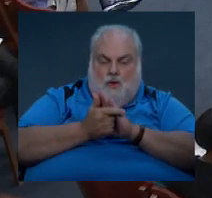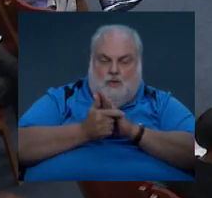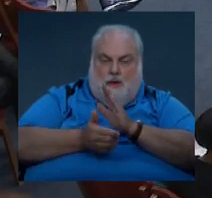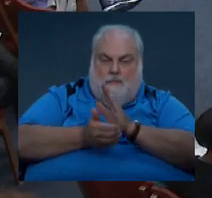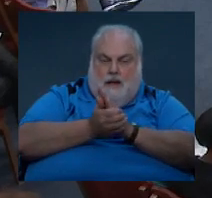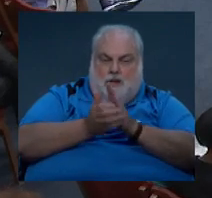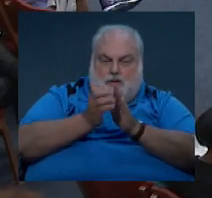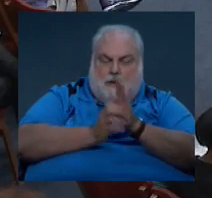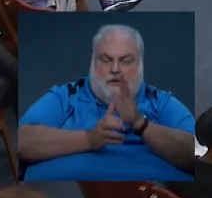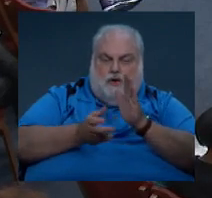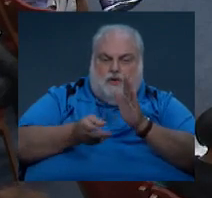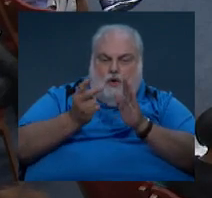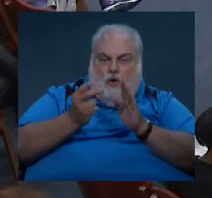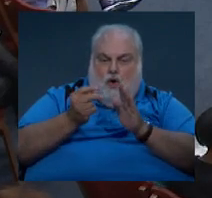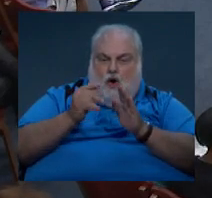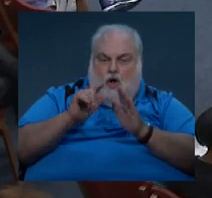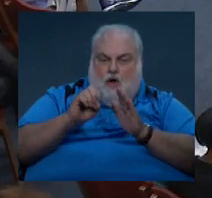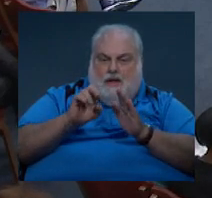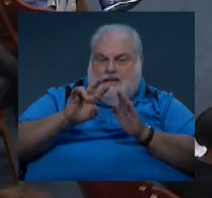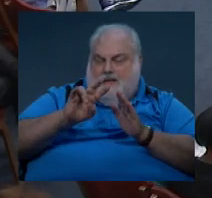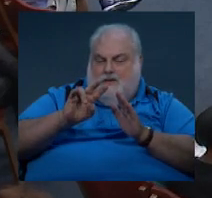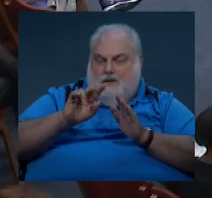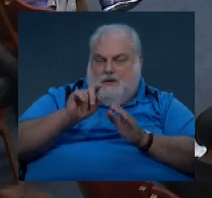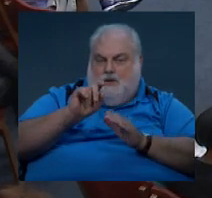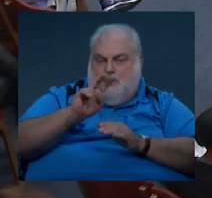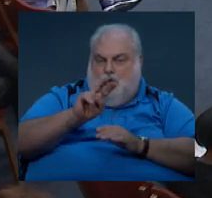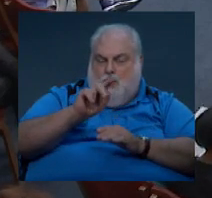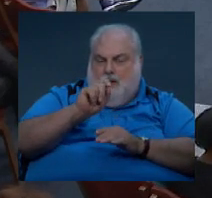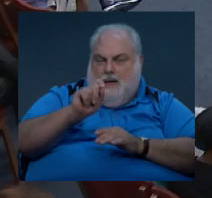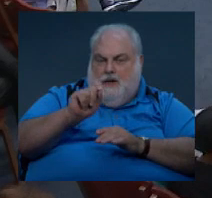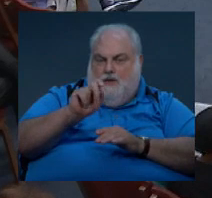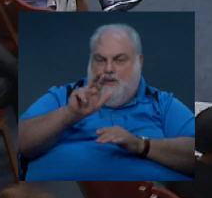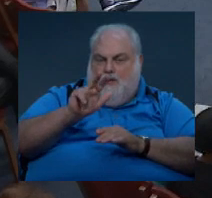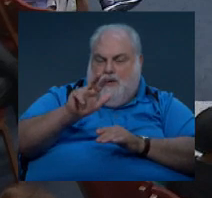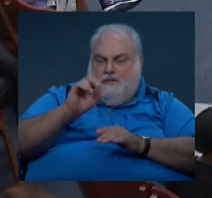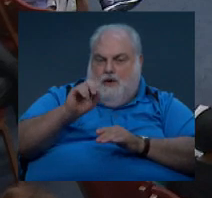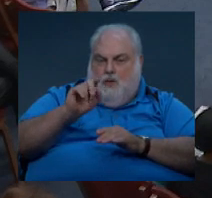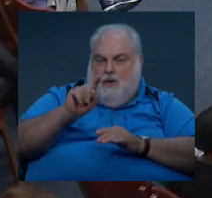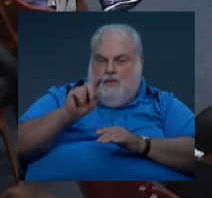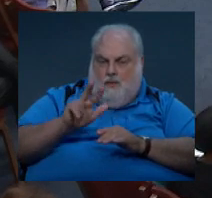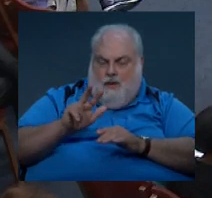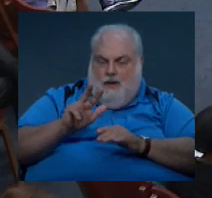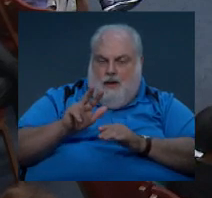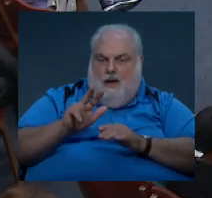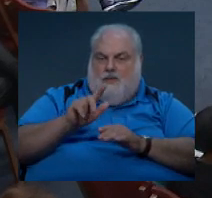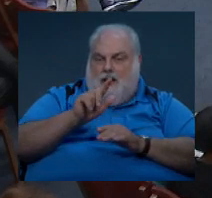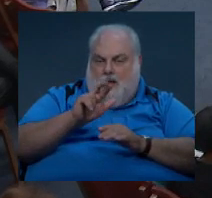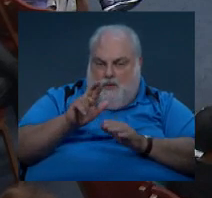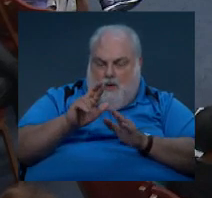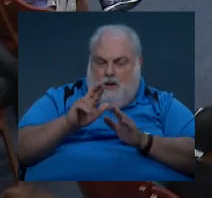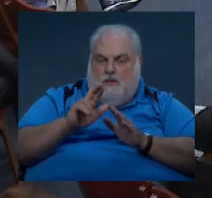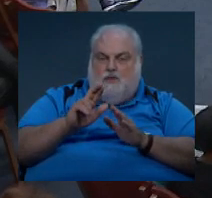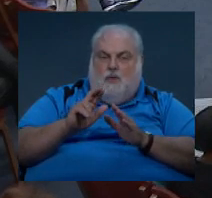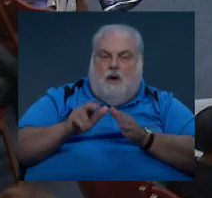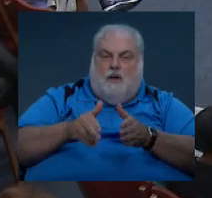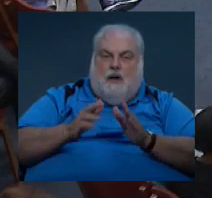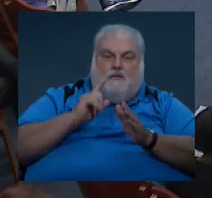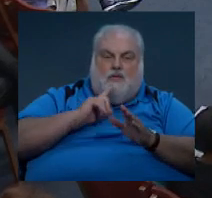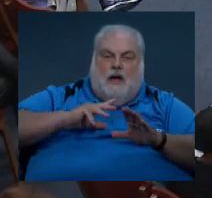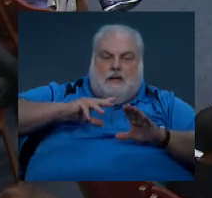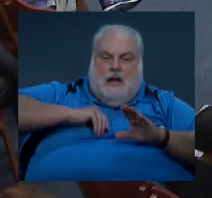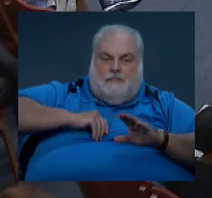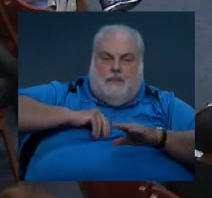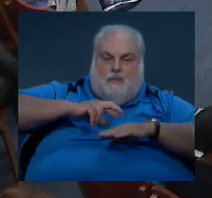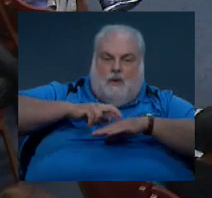amend Chapter 2, Article 7, Section 2-330-13 of the Revised Code of Ordinances of the City of Little Rock, Arkansas, to provide for the adoption